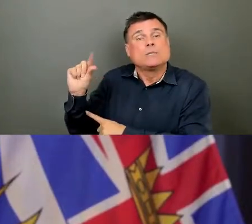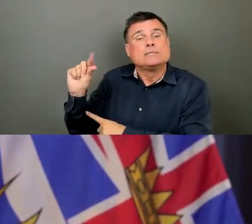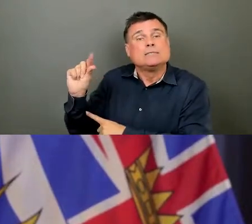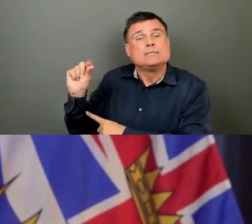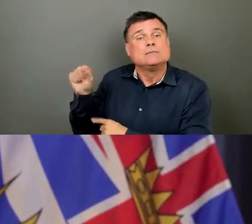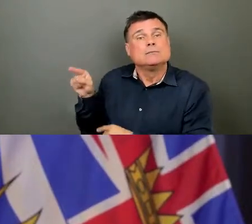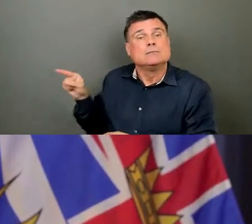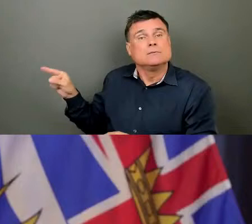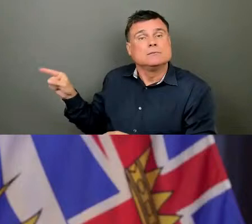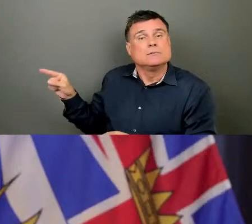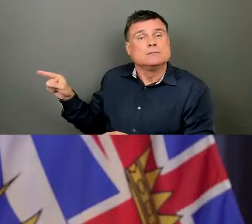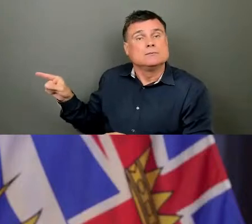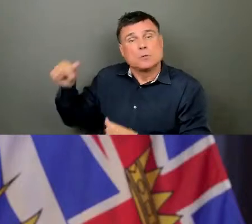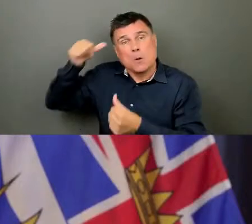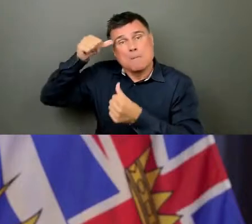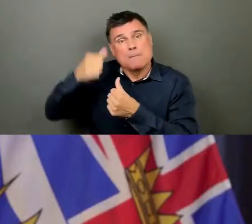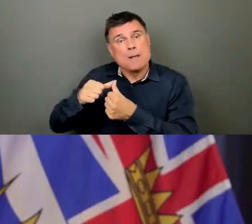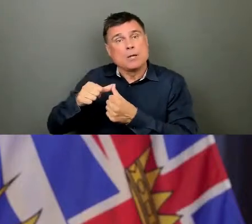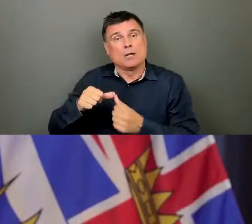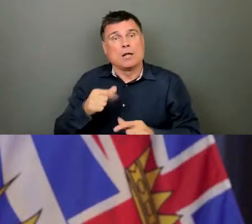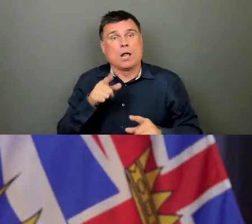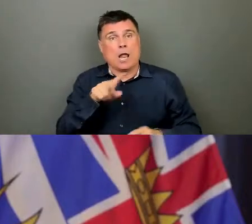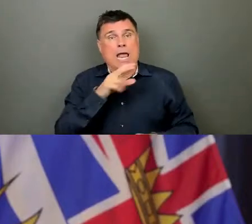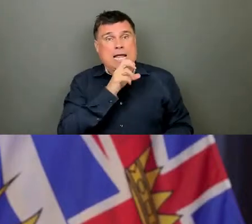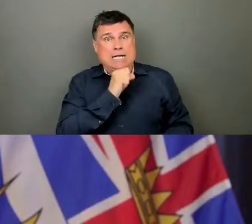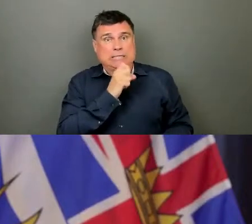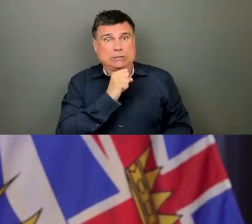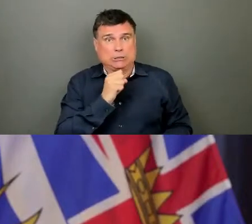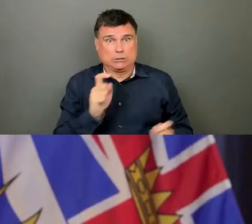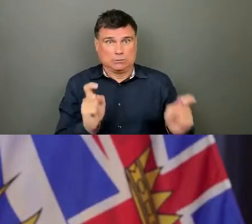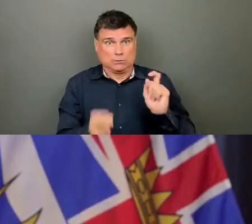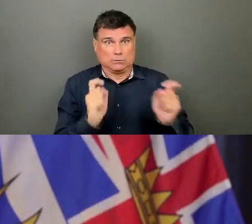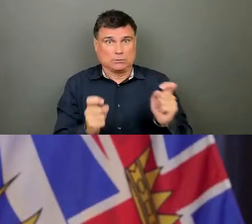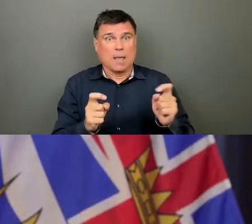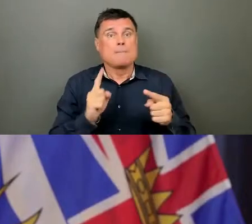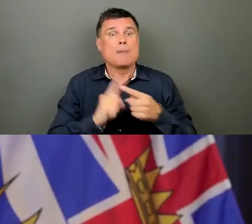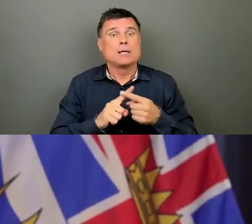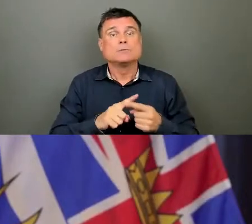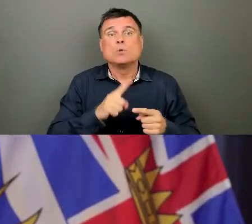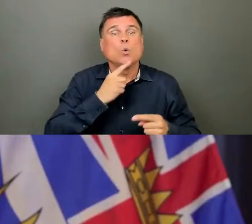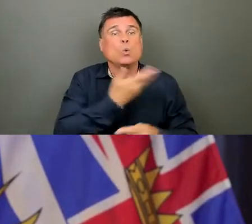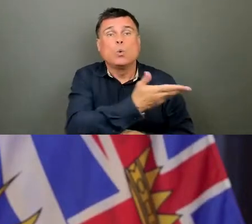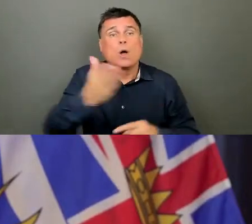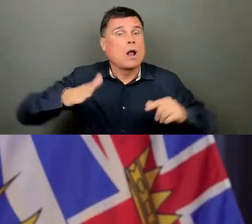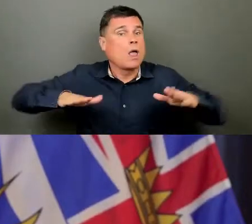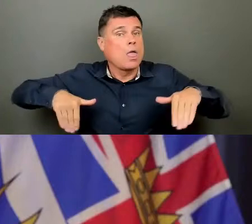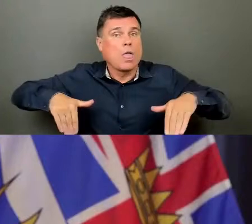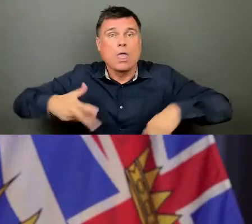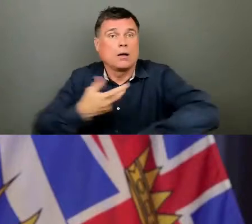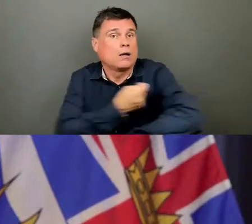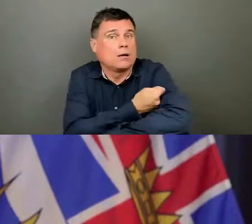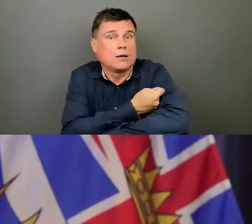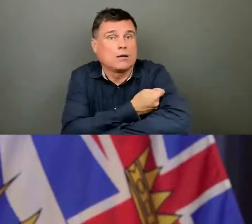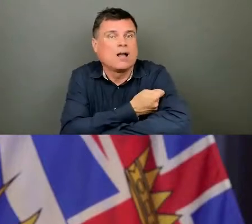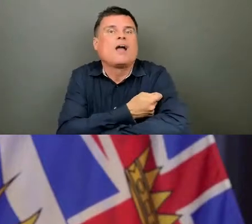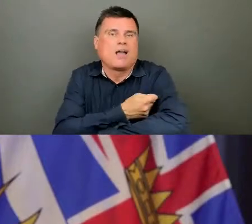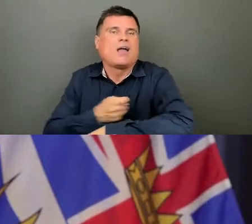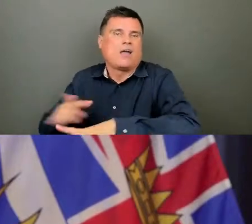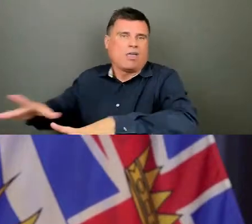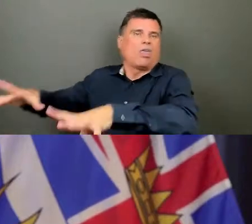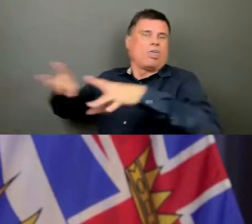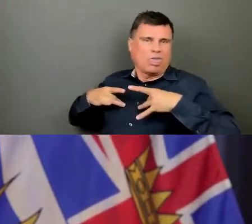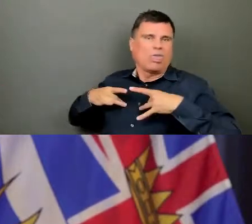differences, unvaccinated people are at greater risk of infection, hospitalization, or death from COVID-19 than fully vaccinated